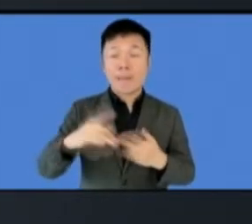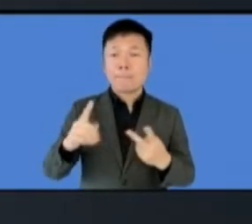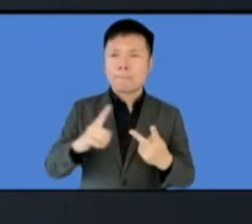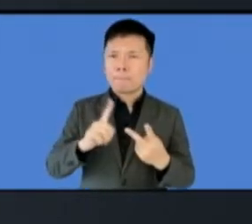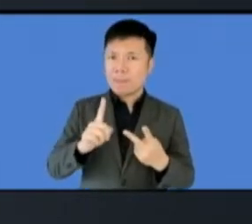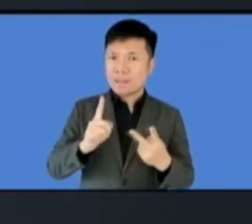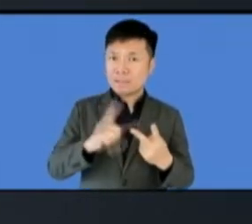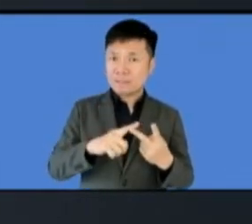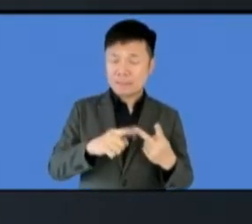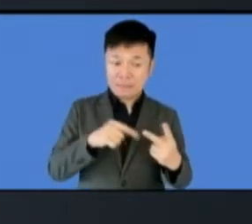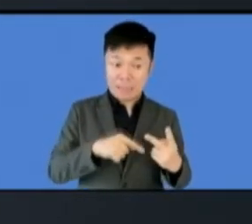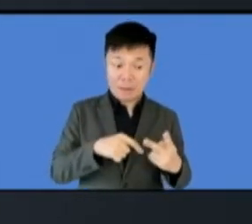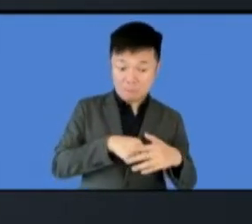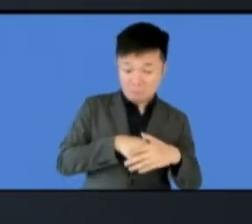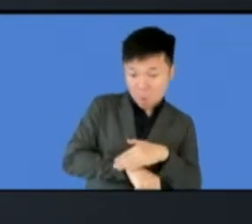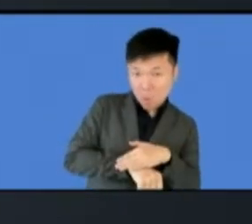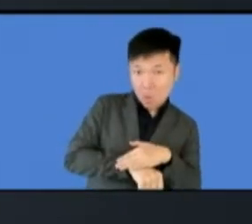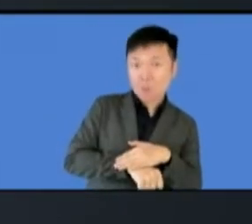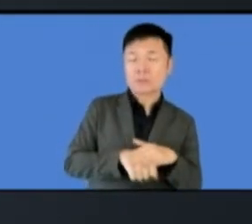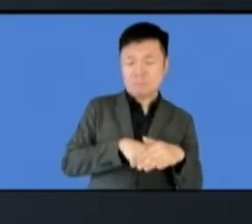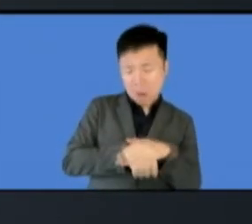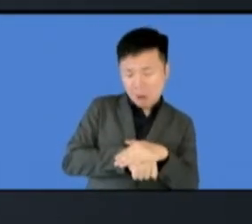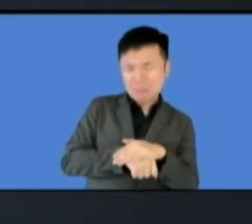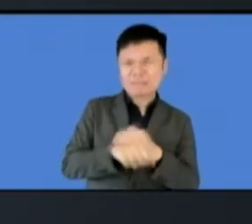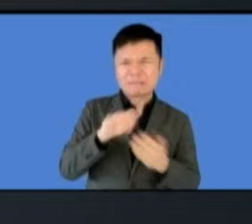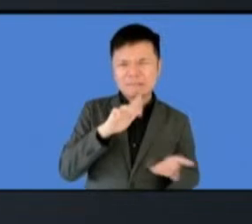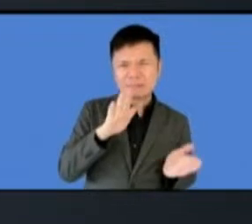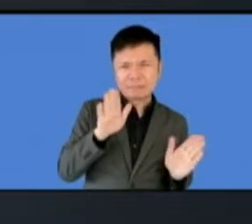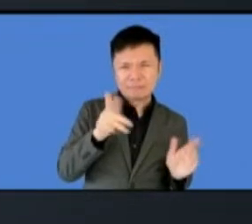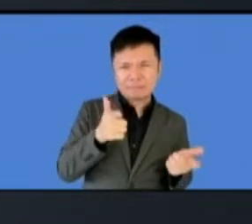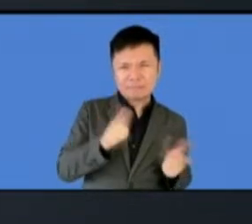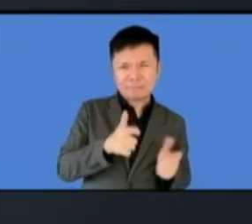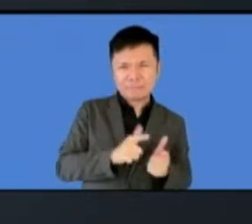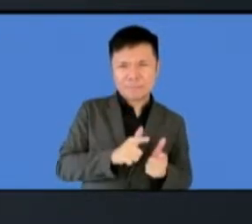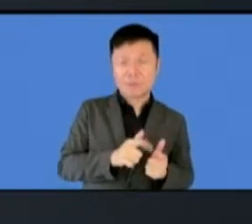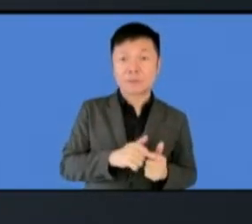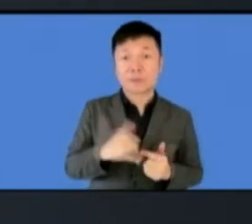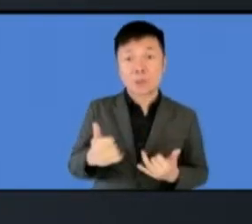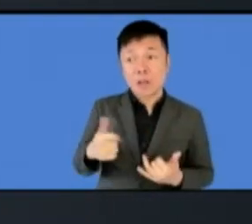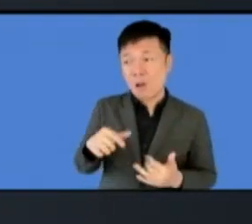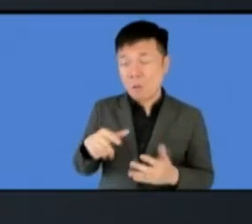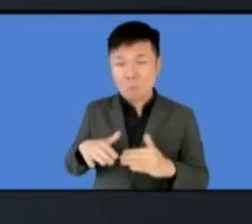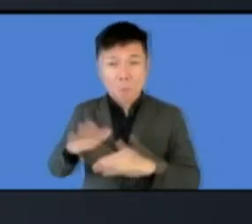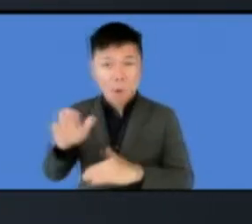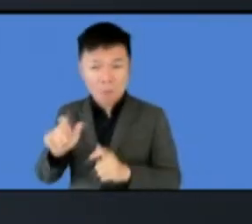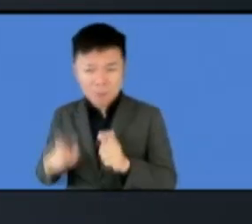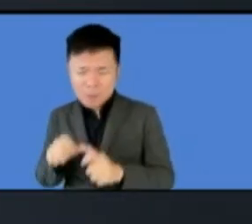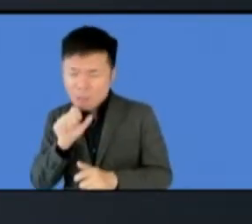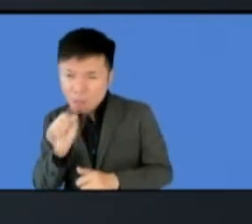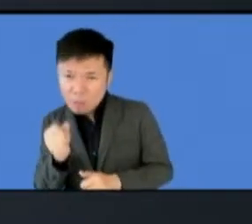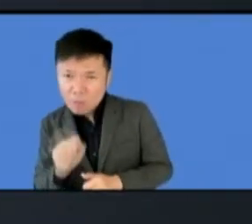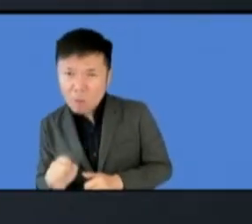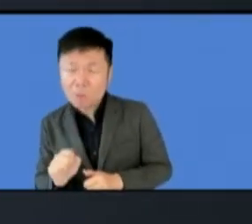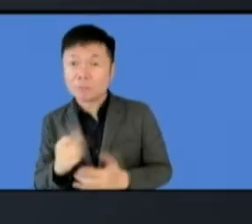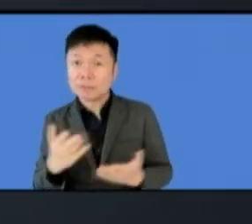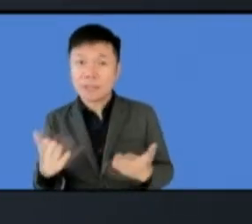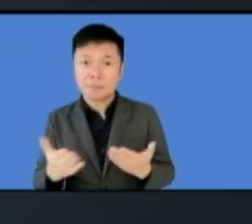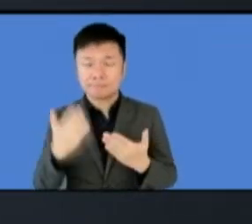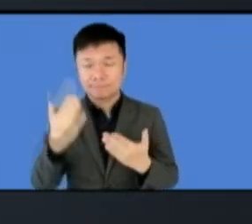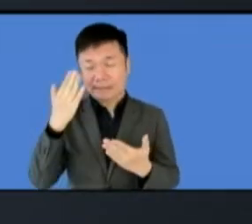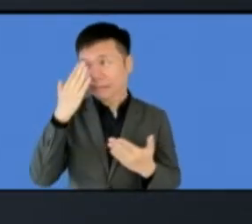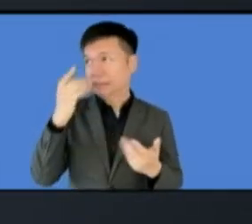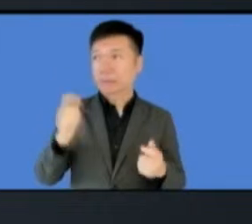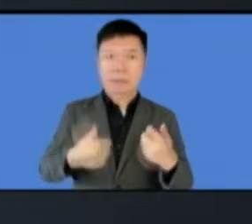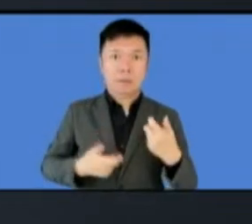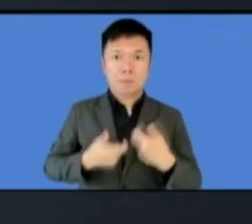context, population aging becomes an global issue, and everyone is talking about that, not only